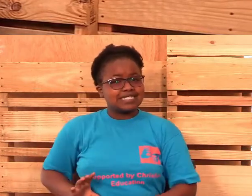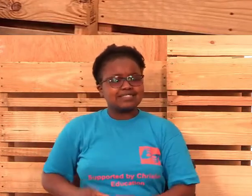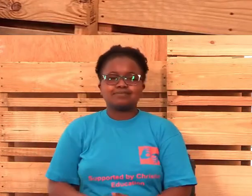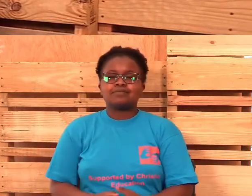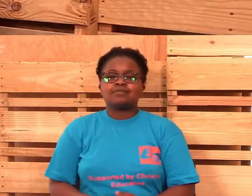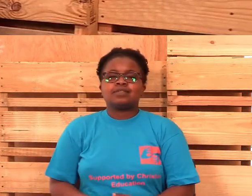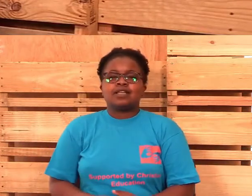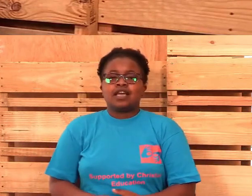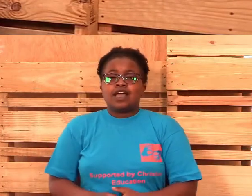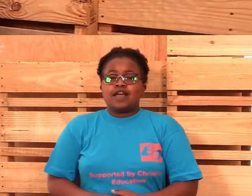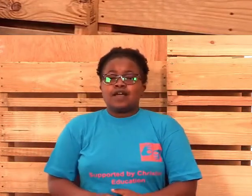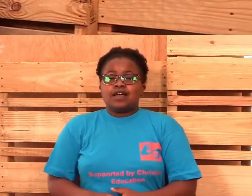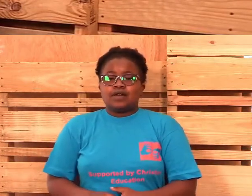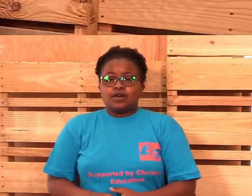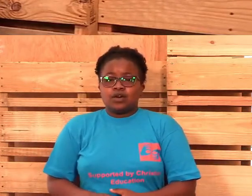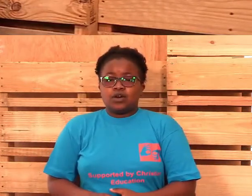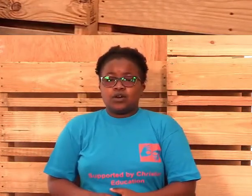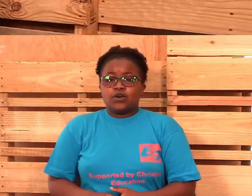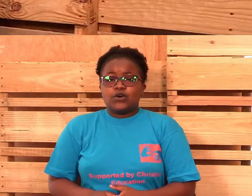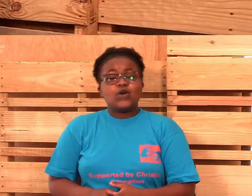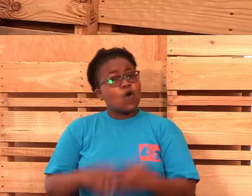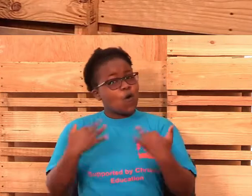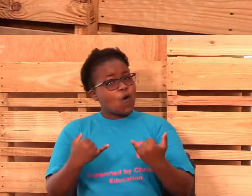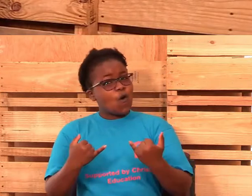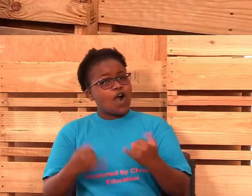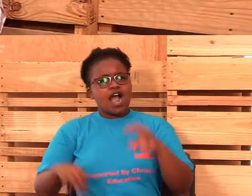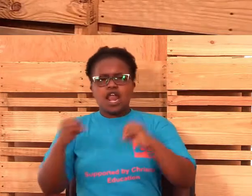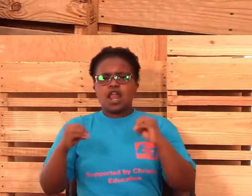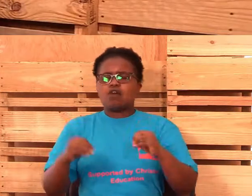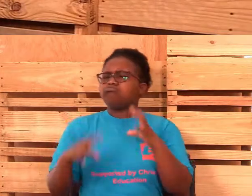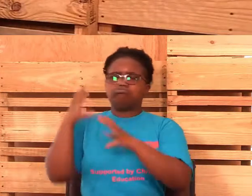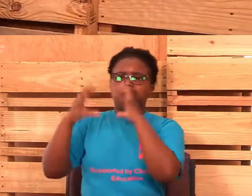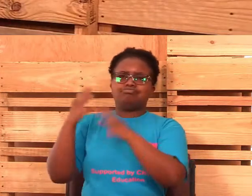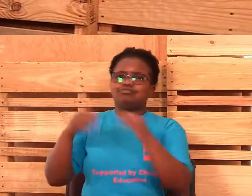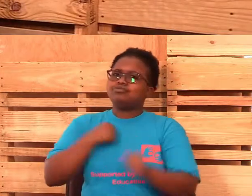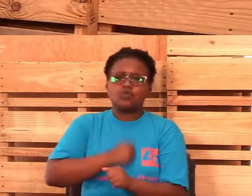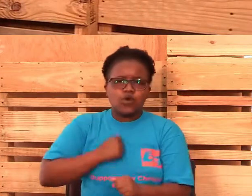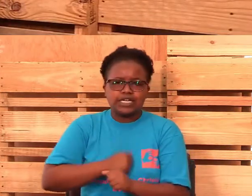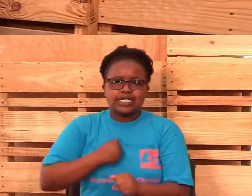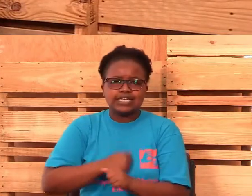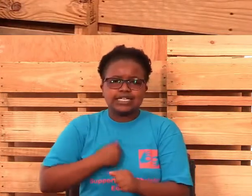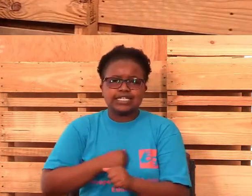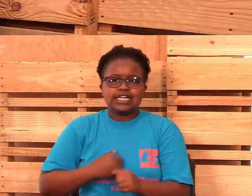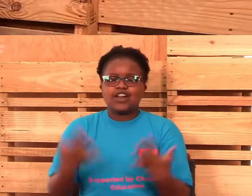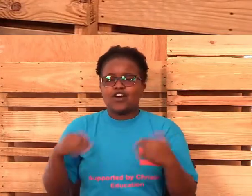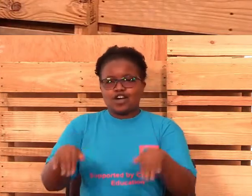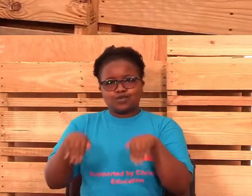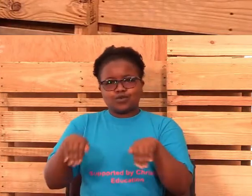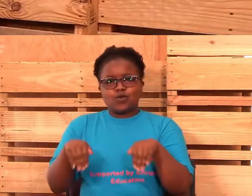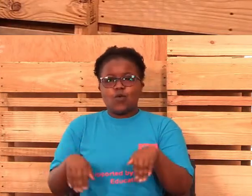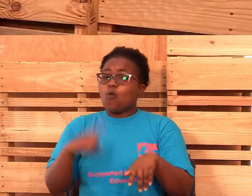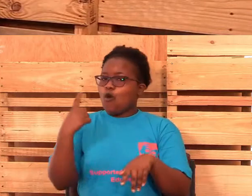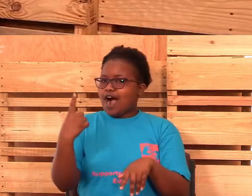together. One, Feliz Navidad. Huh? Oh, you are okay. Counting down. That's there, fine. The okay, song. I'm waiting for you. Okay.